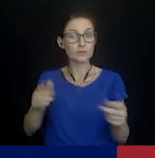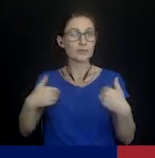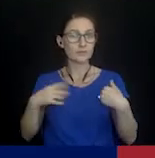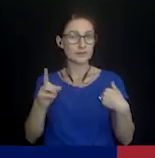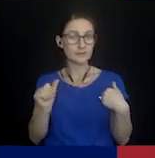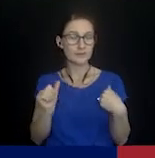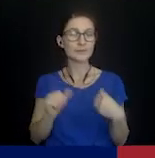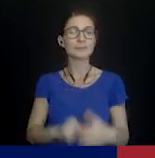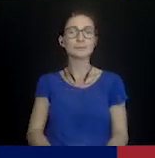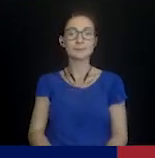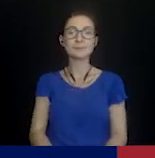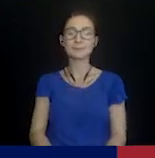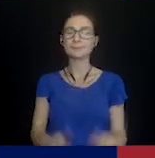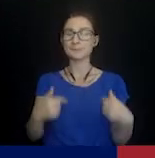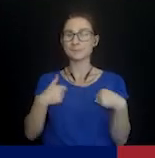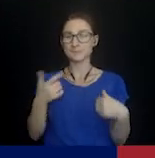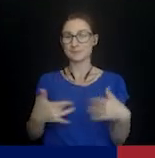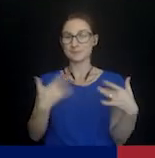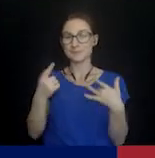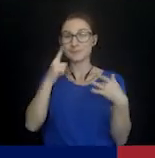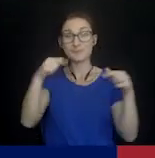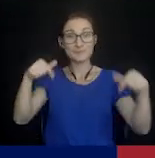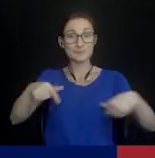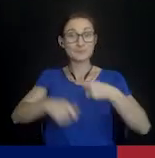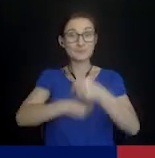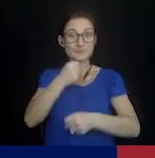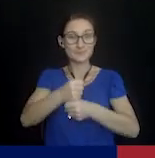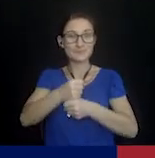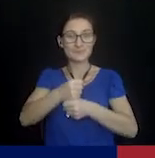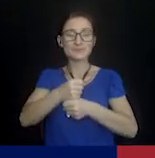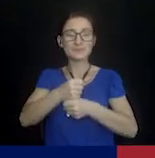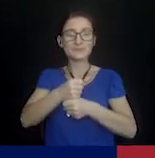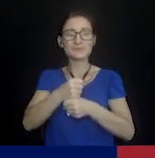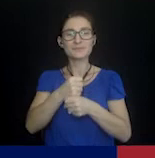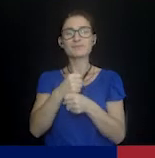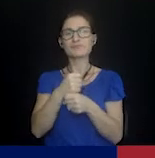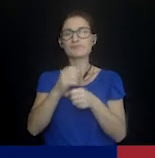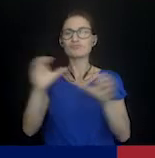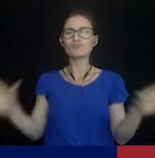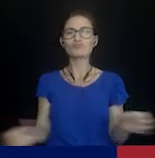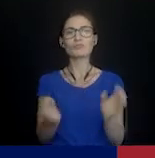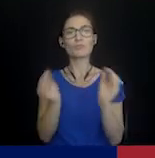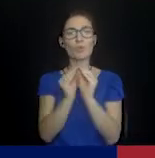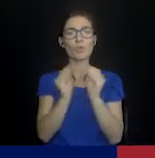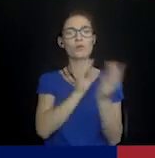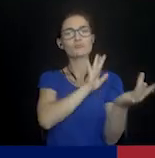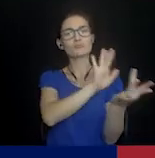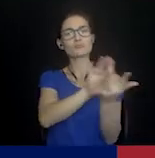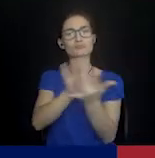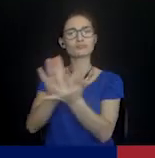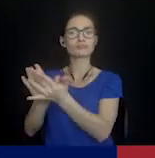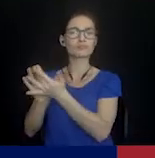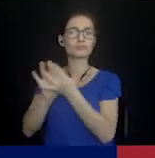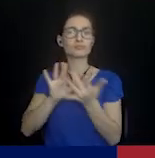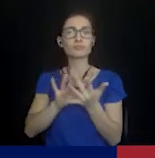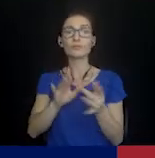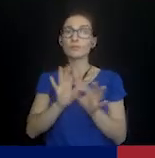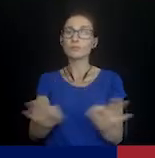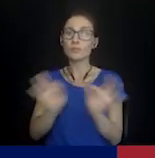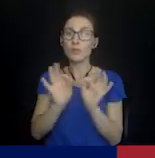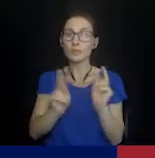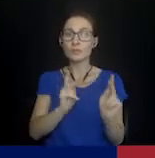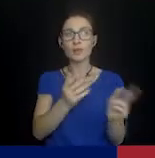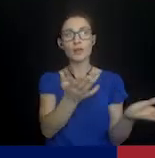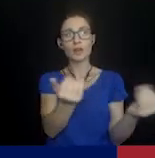disabilities. And I'm excited for this year to do more outreach to stakeholders